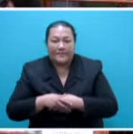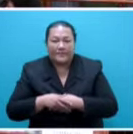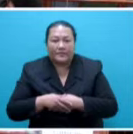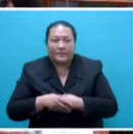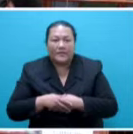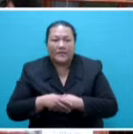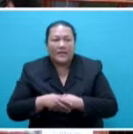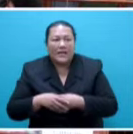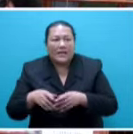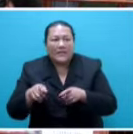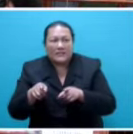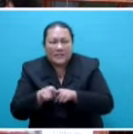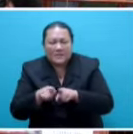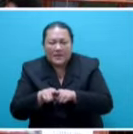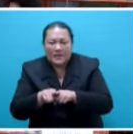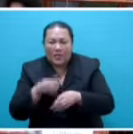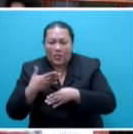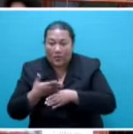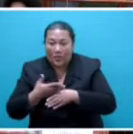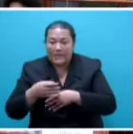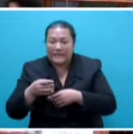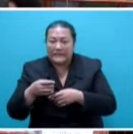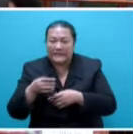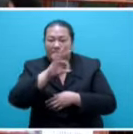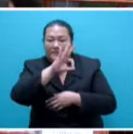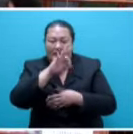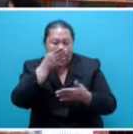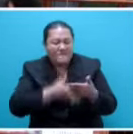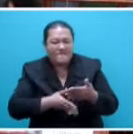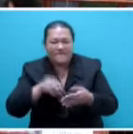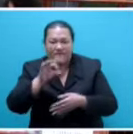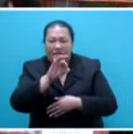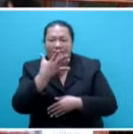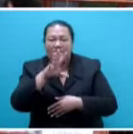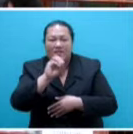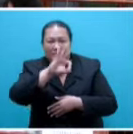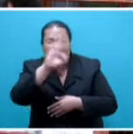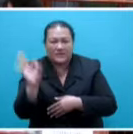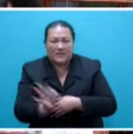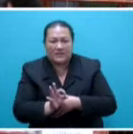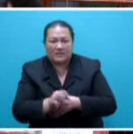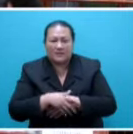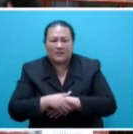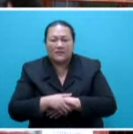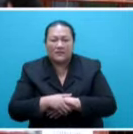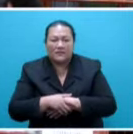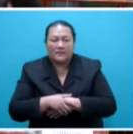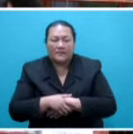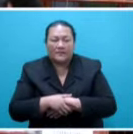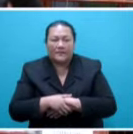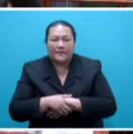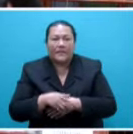nearly 50%, just a little bit, and we reach 50%. So that is why we are saying that